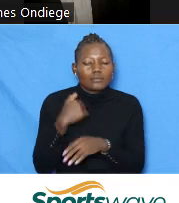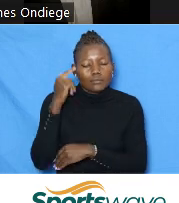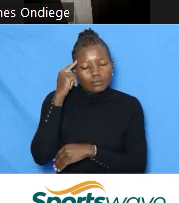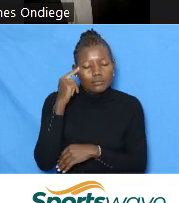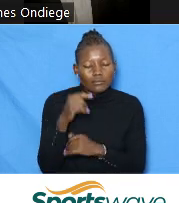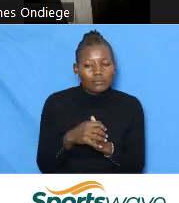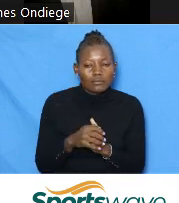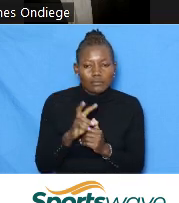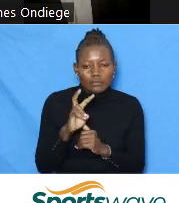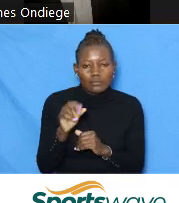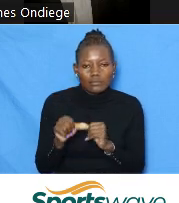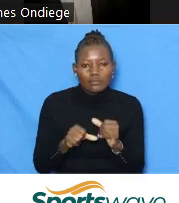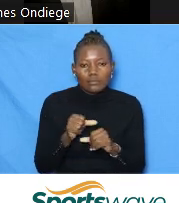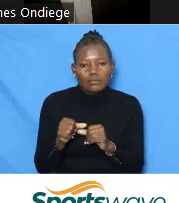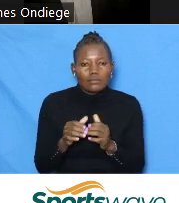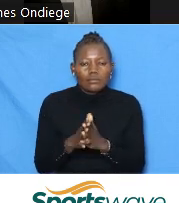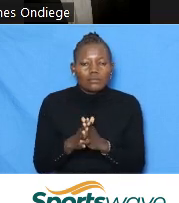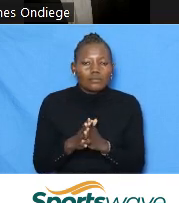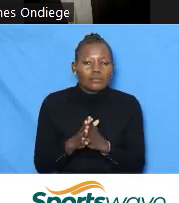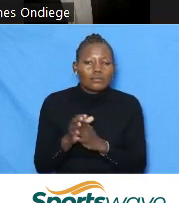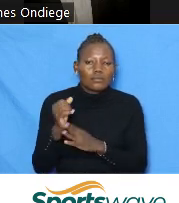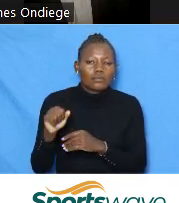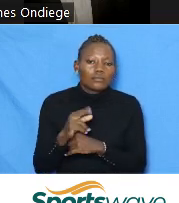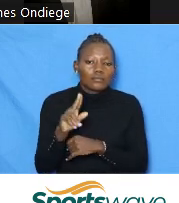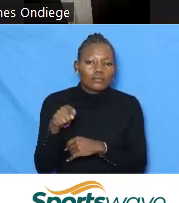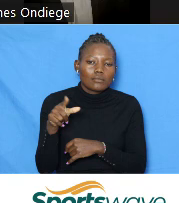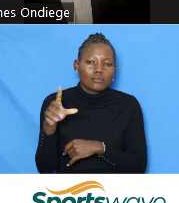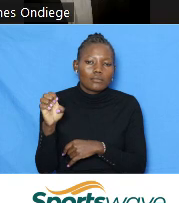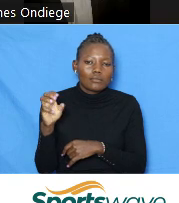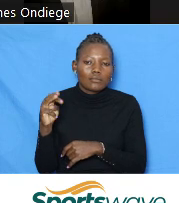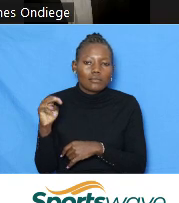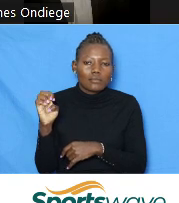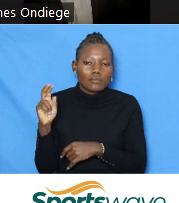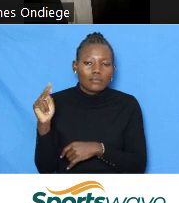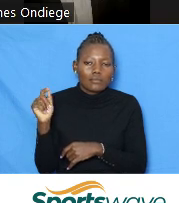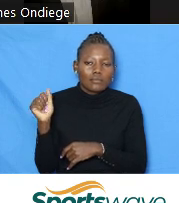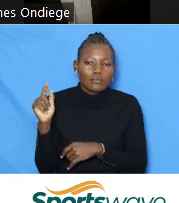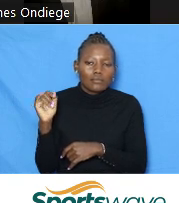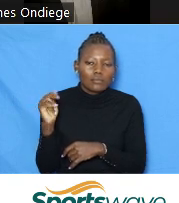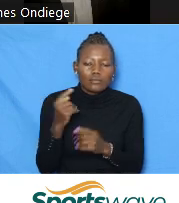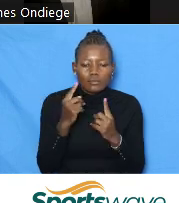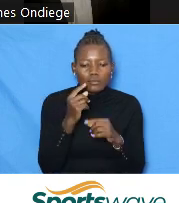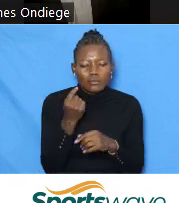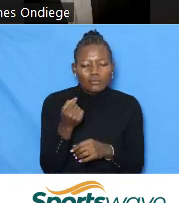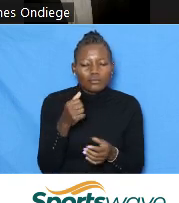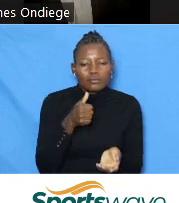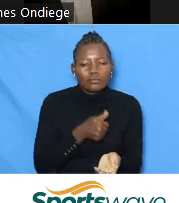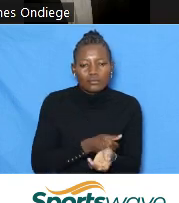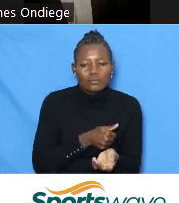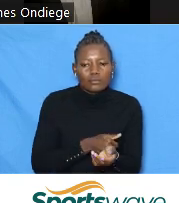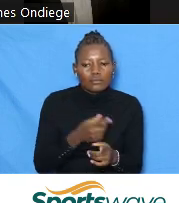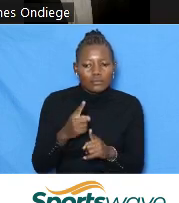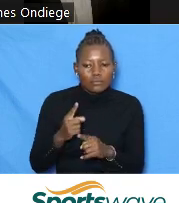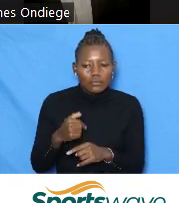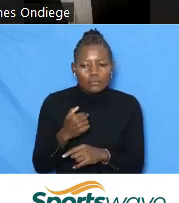at: recovery and supplementation. I know we're going to just touch briefly on doping supplementation, but there are some